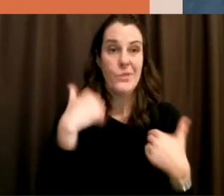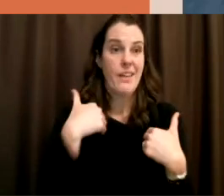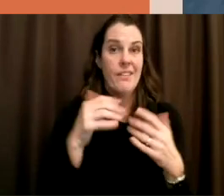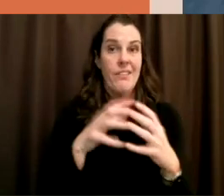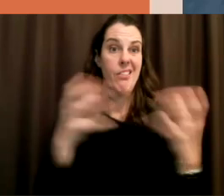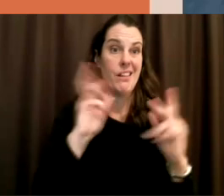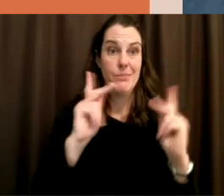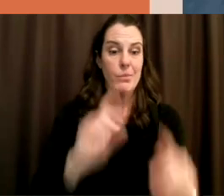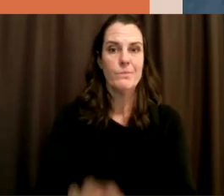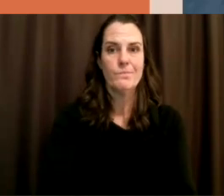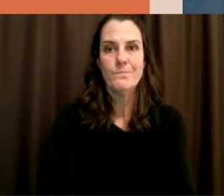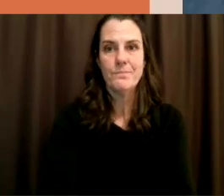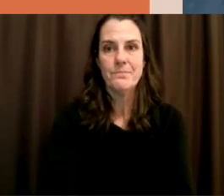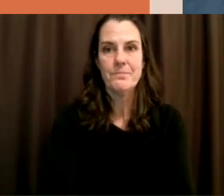right?